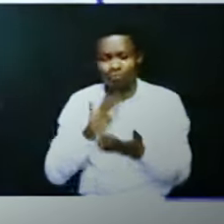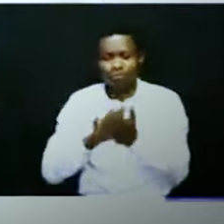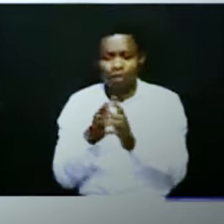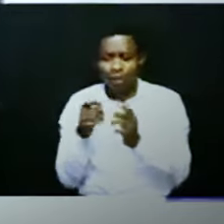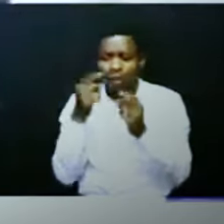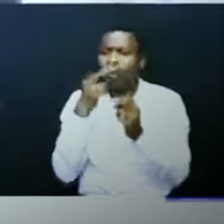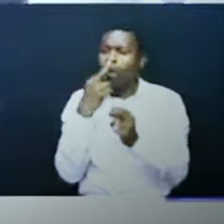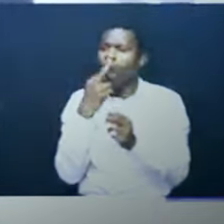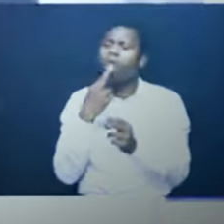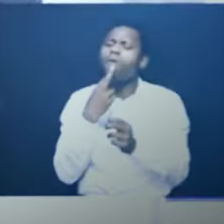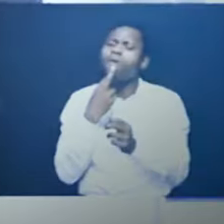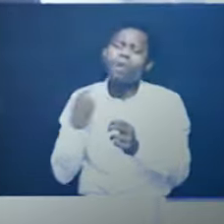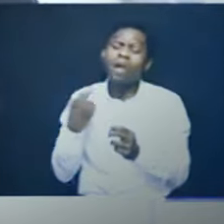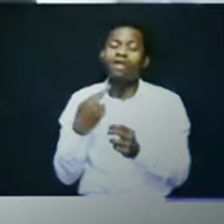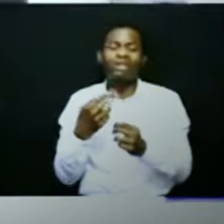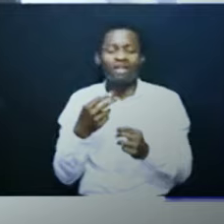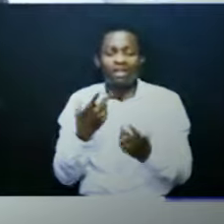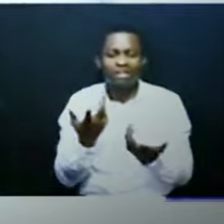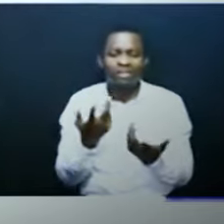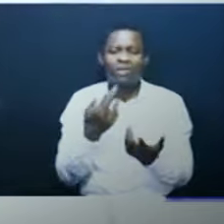are just tapping it so that